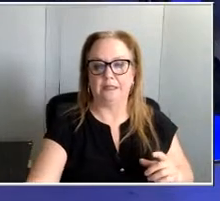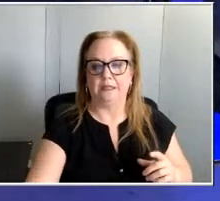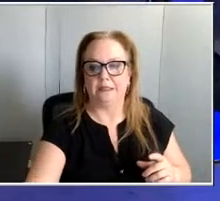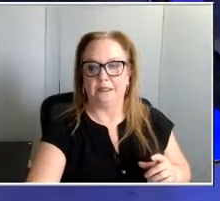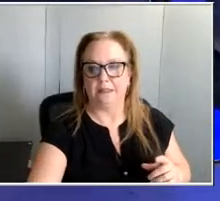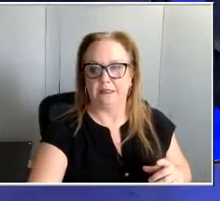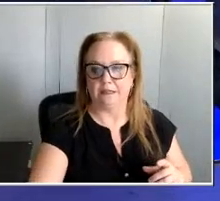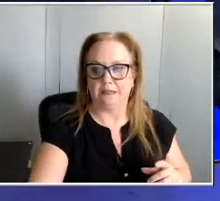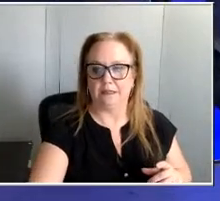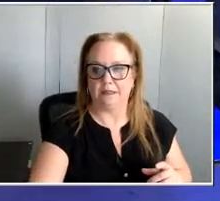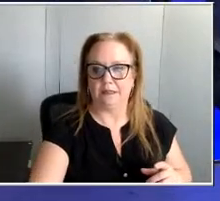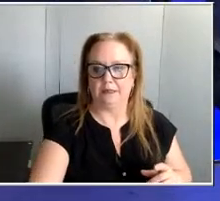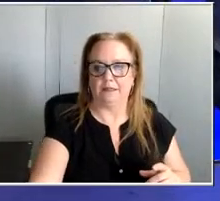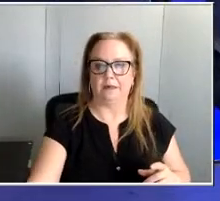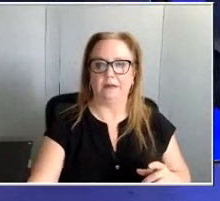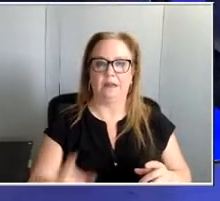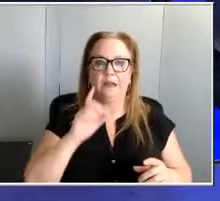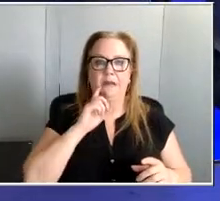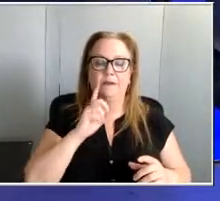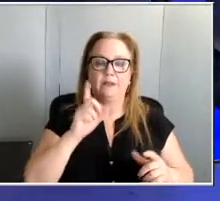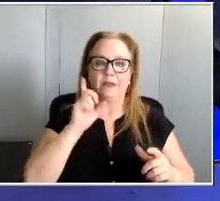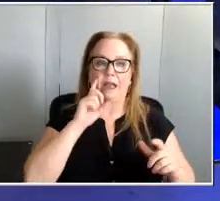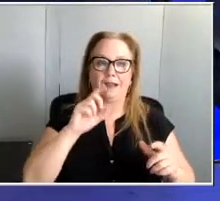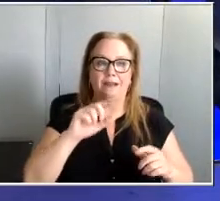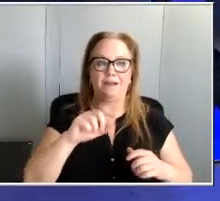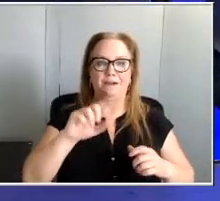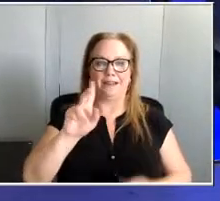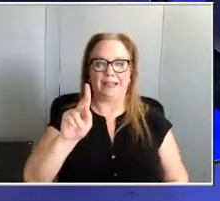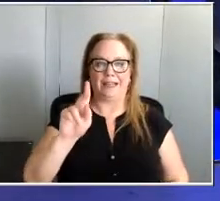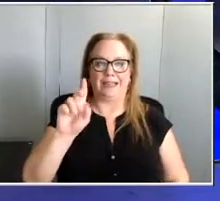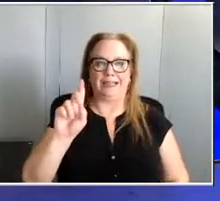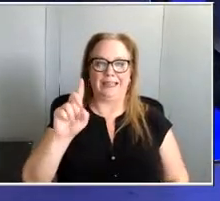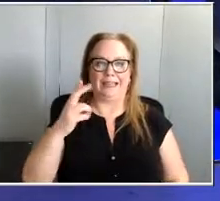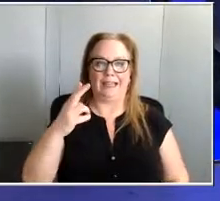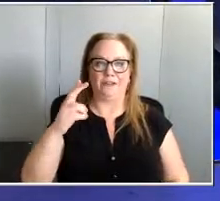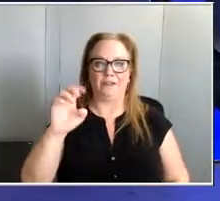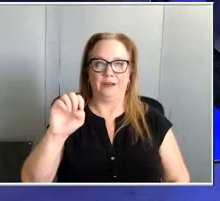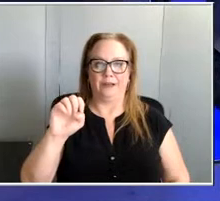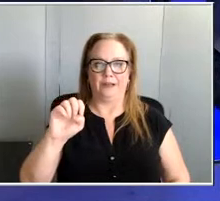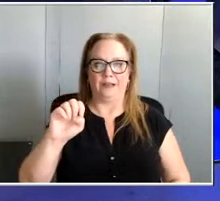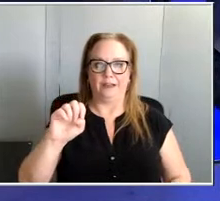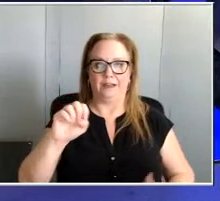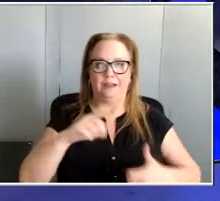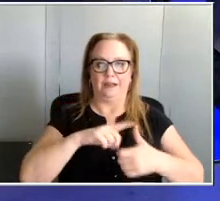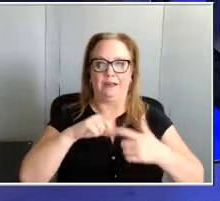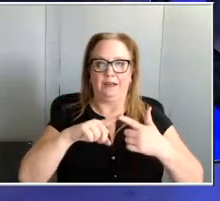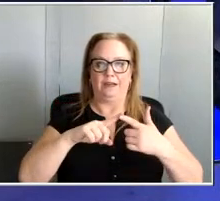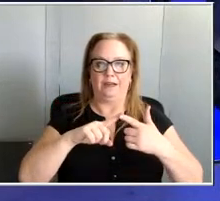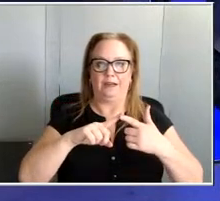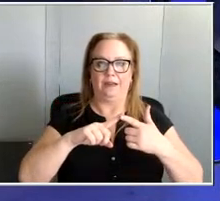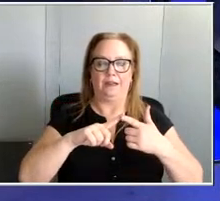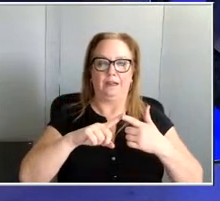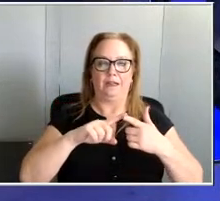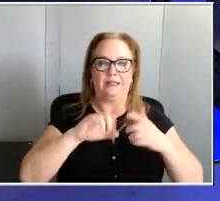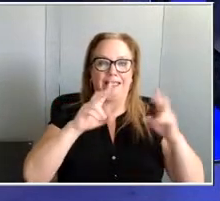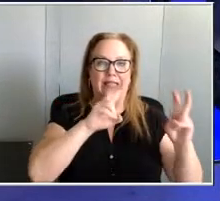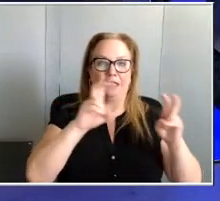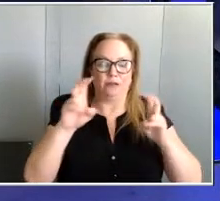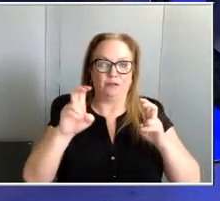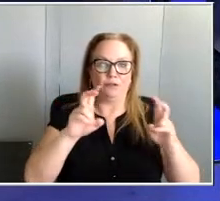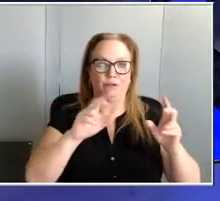you're putting on your KDHE hat plus your dean hat for just a moment, how much is funding the issue to fix